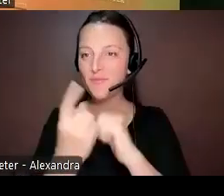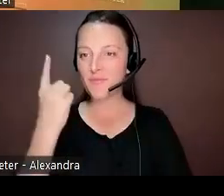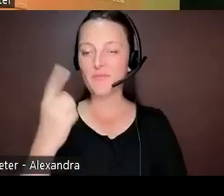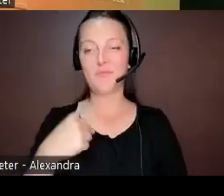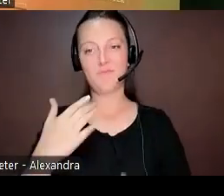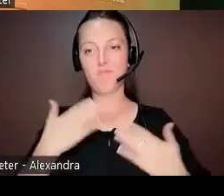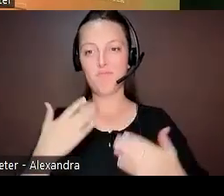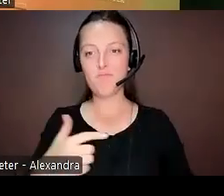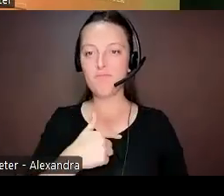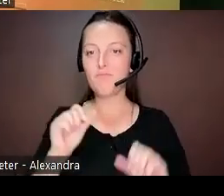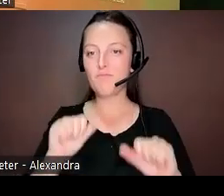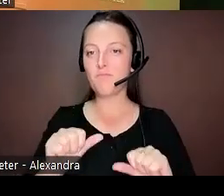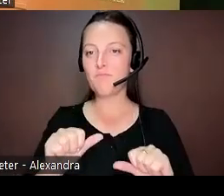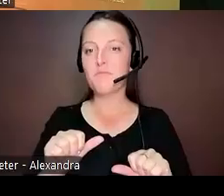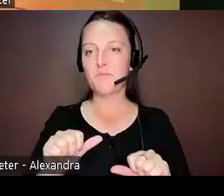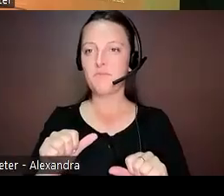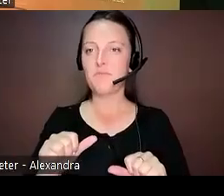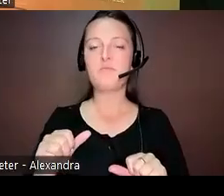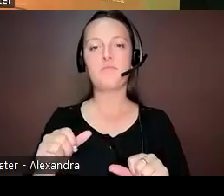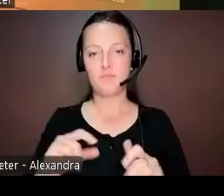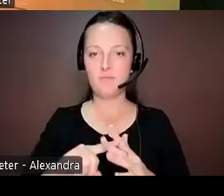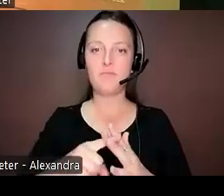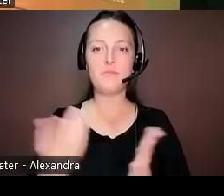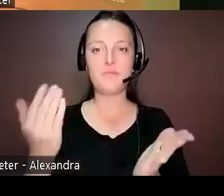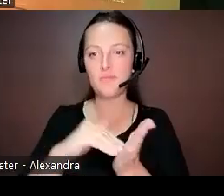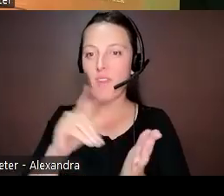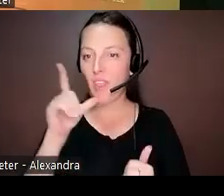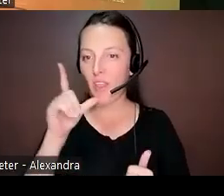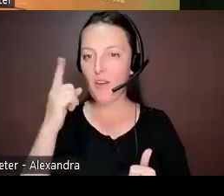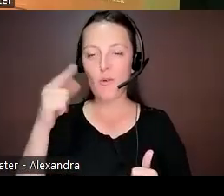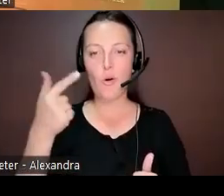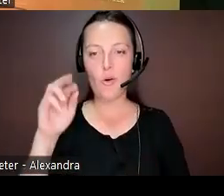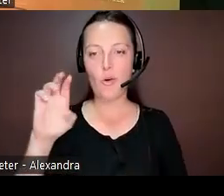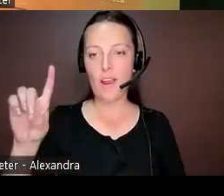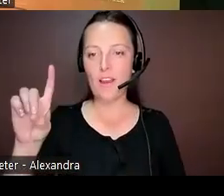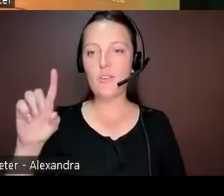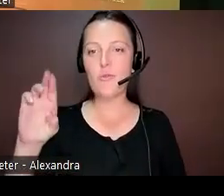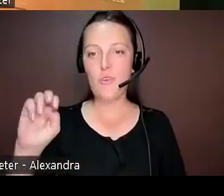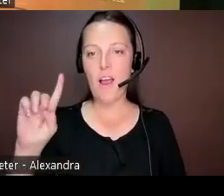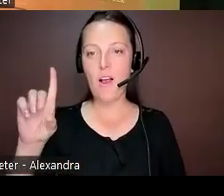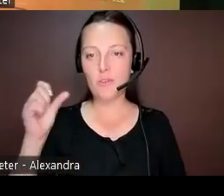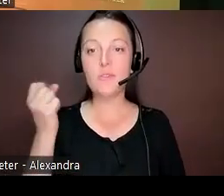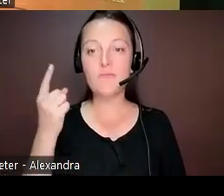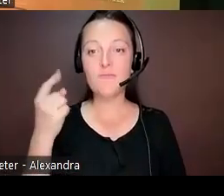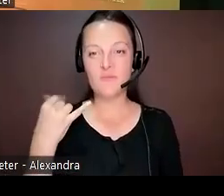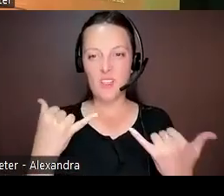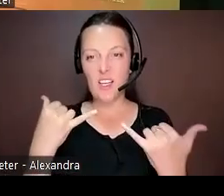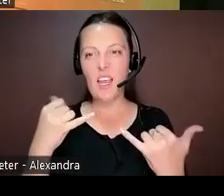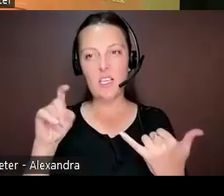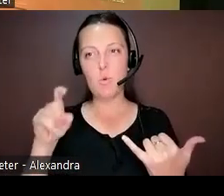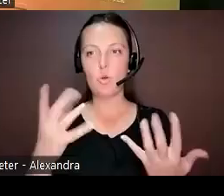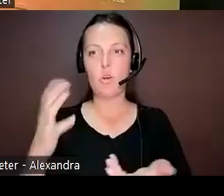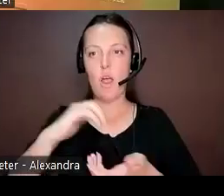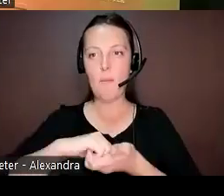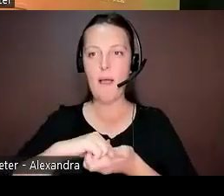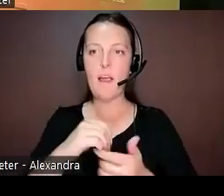lunch for our grand rounds. And today, actually, it was supposed to be a combined grand round with